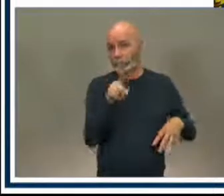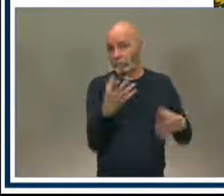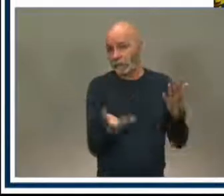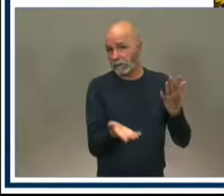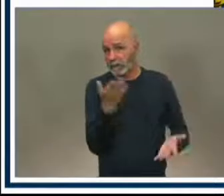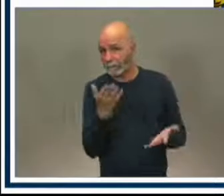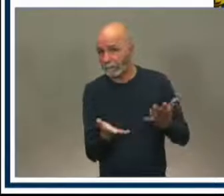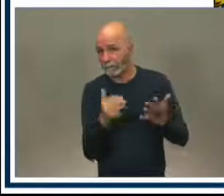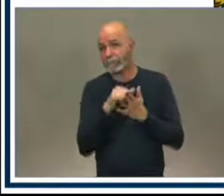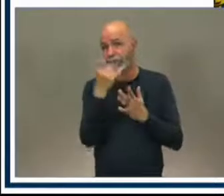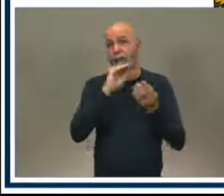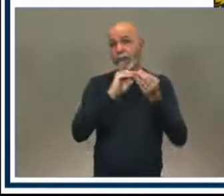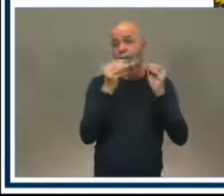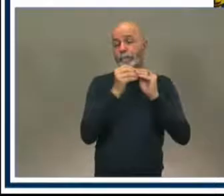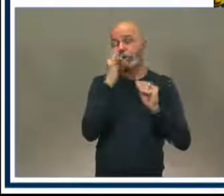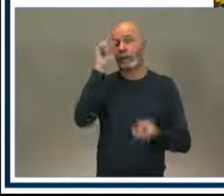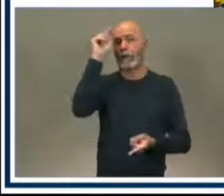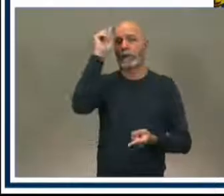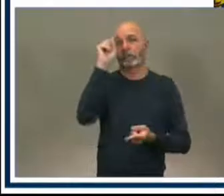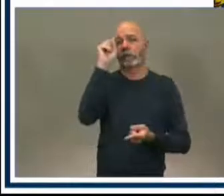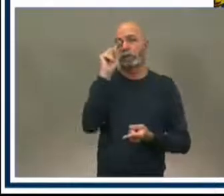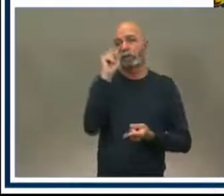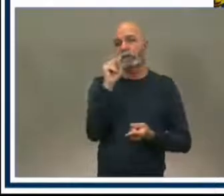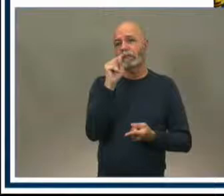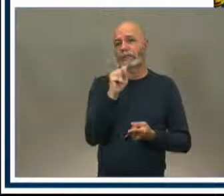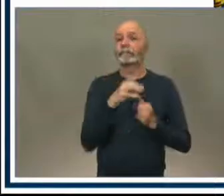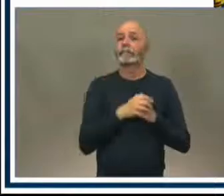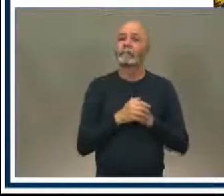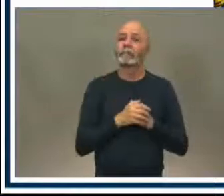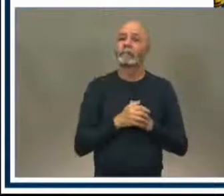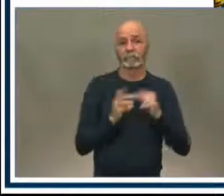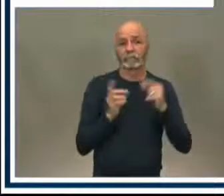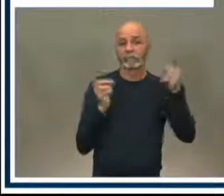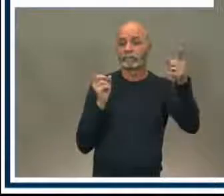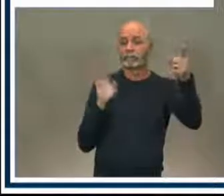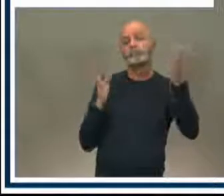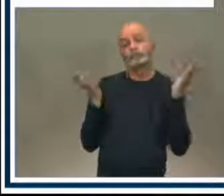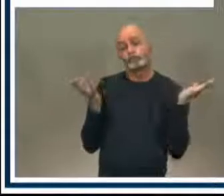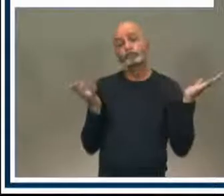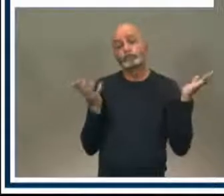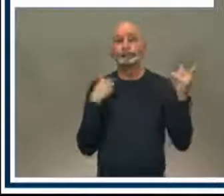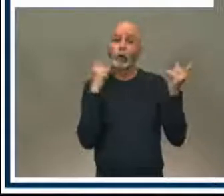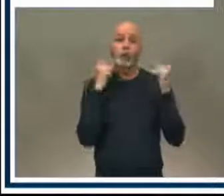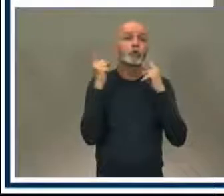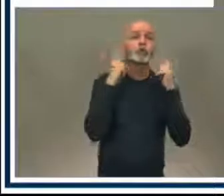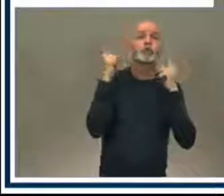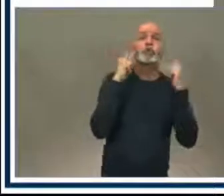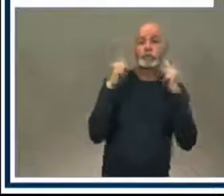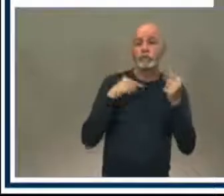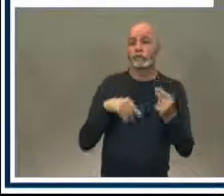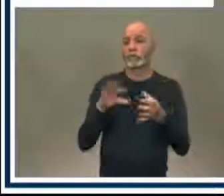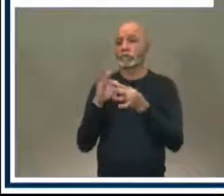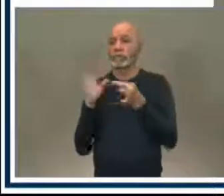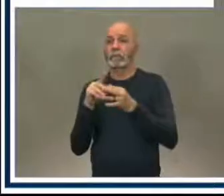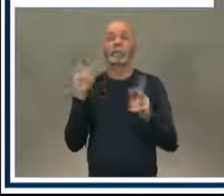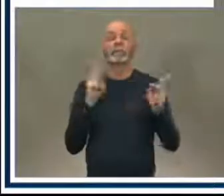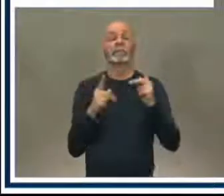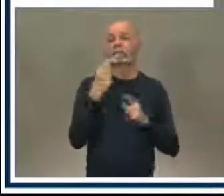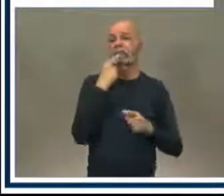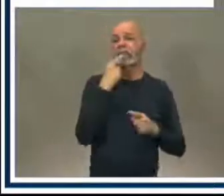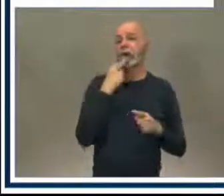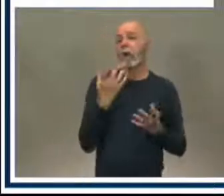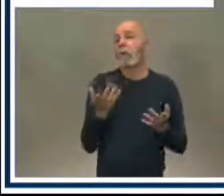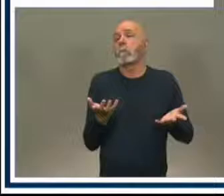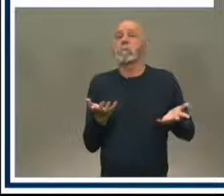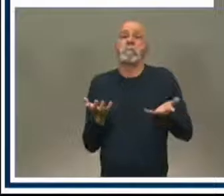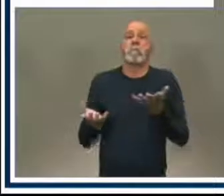those numbers will just drop. Yeah, I mean, I think there's a big chunk. We're hearing some stories. I heard one from the Premier earlier today, people who are just saying, for whatever reason, I haven't